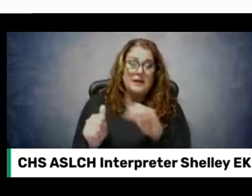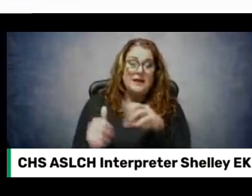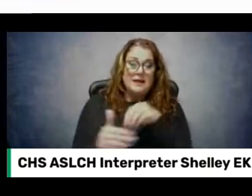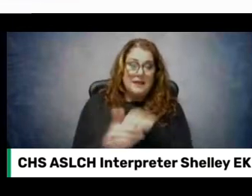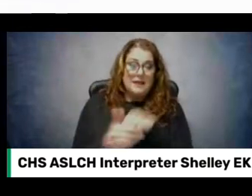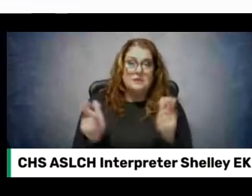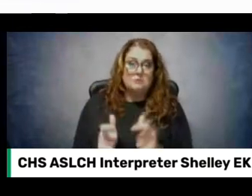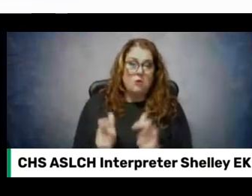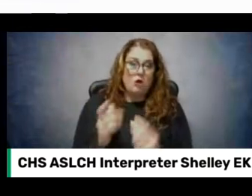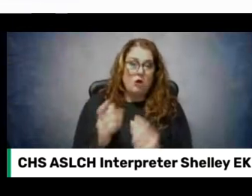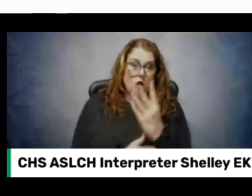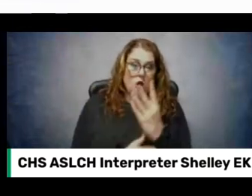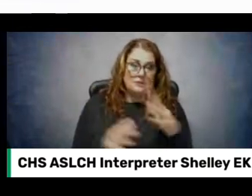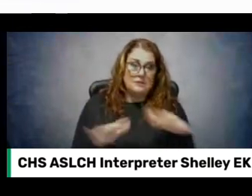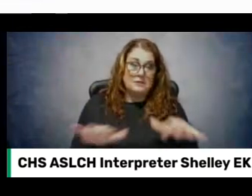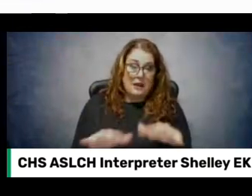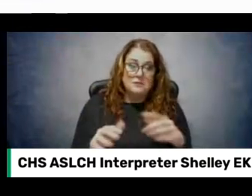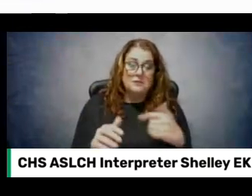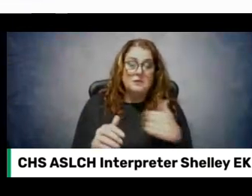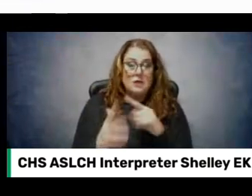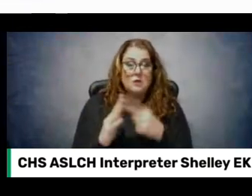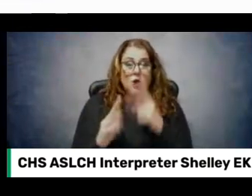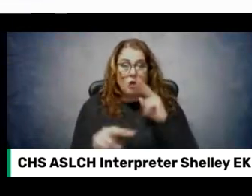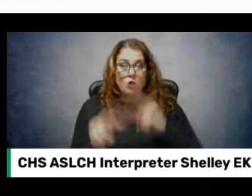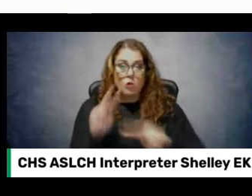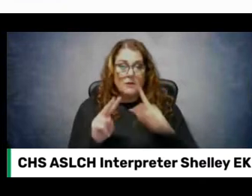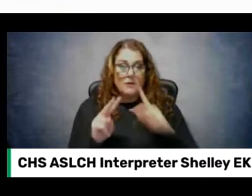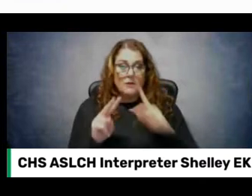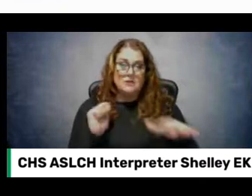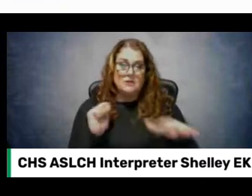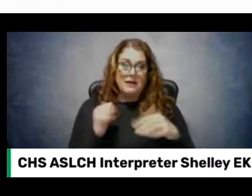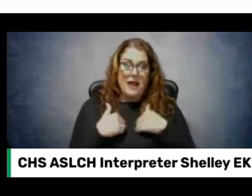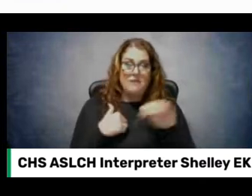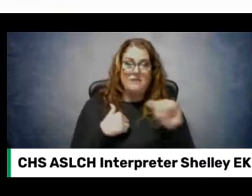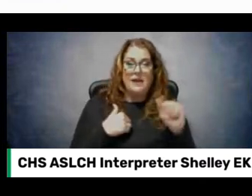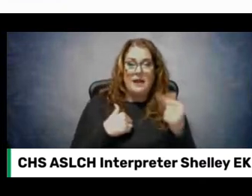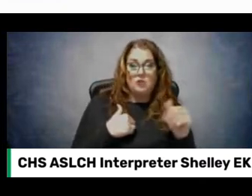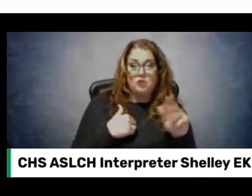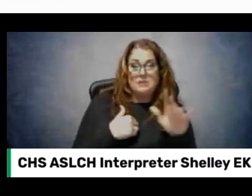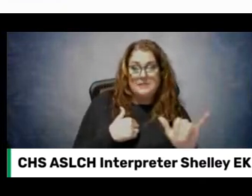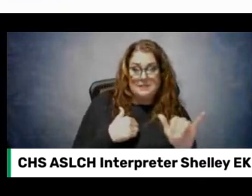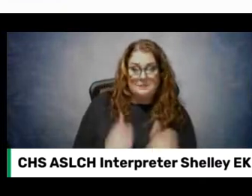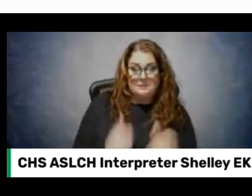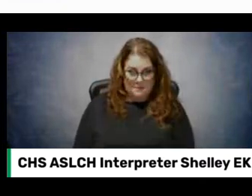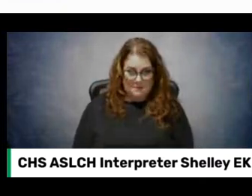small garden space when we begin to look at those spaces and have agency in them.